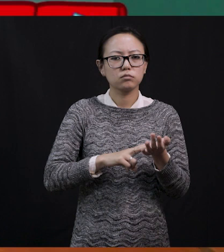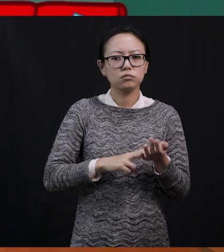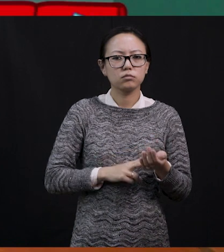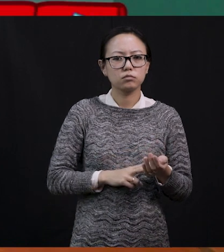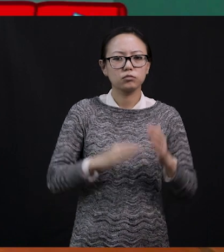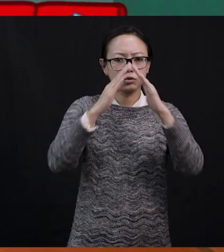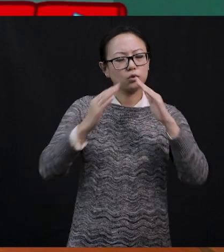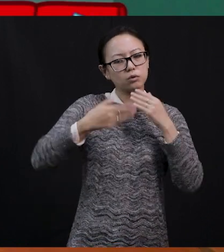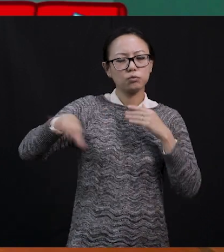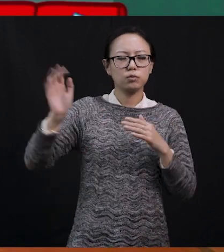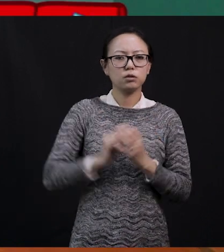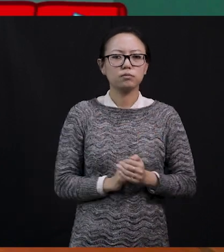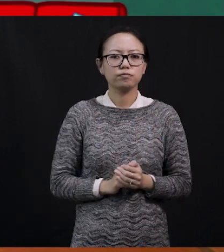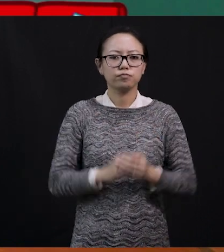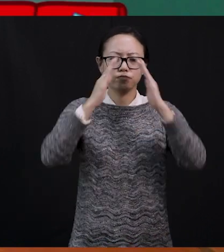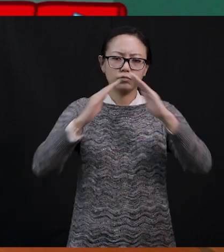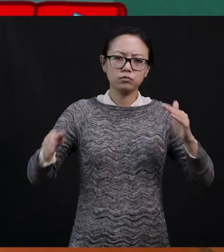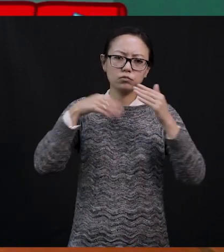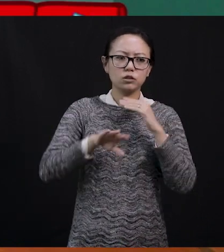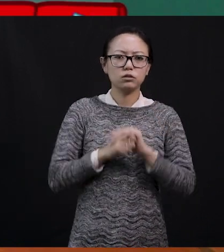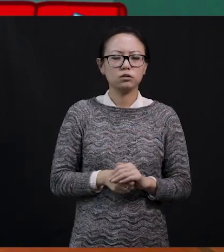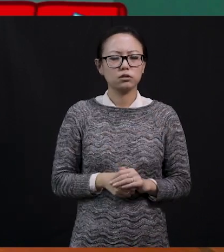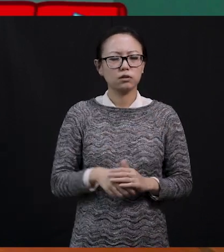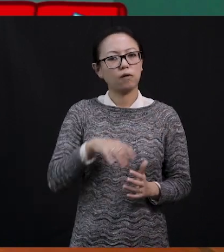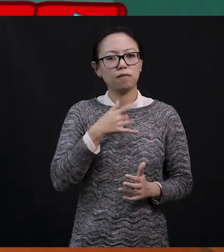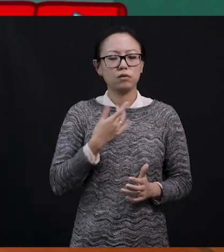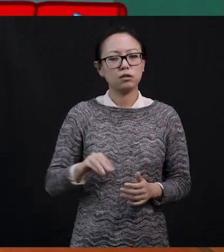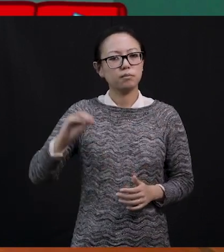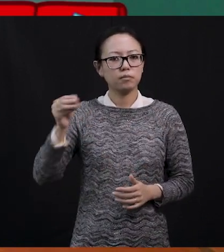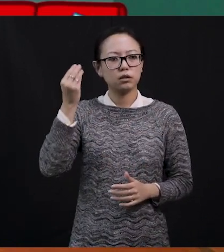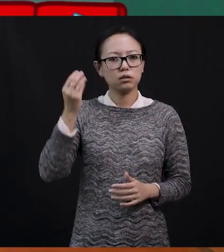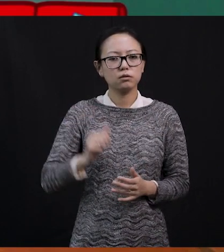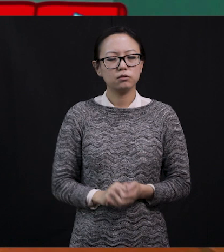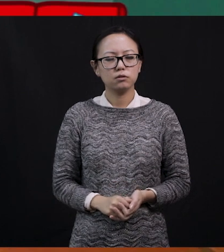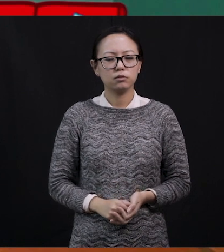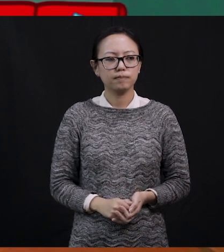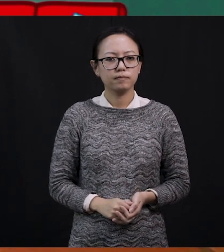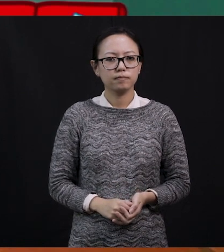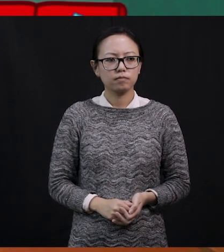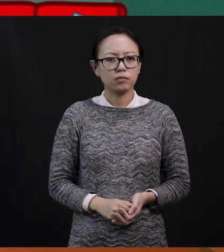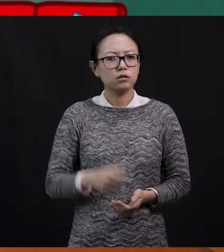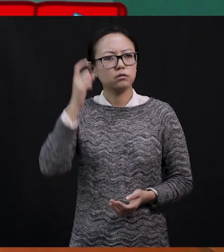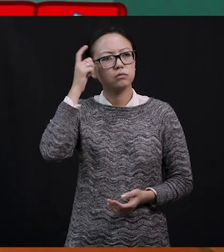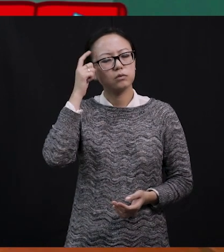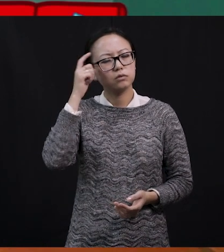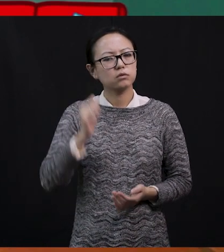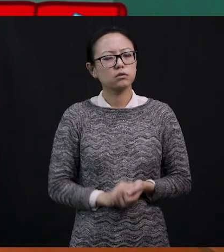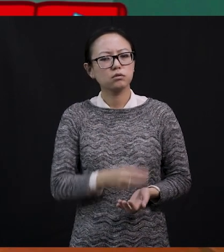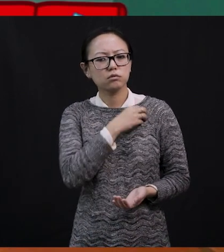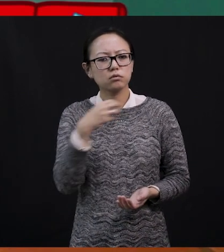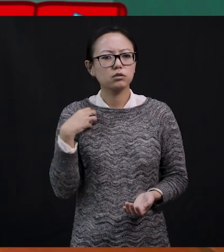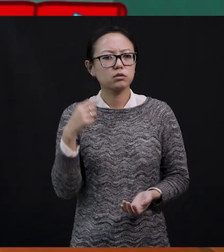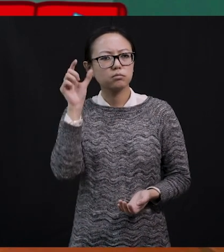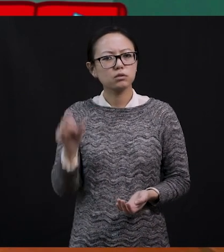home, he started to feel much better, and he considered the doctor's suggestion.